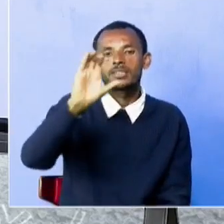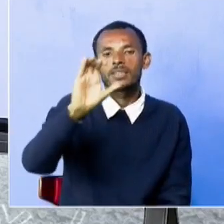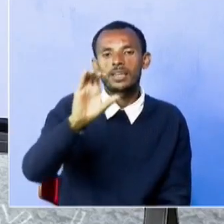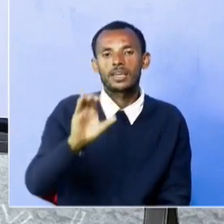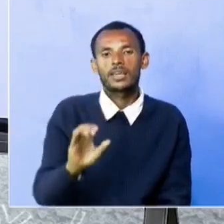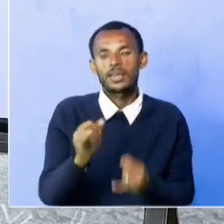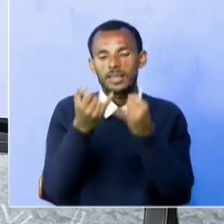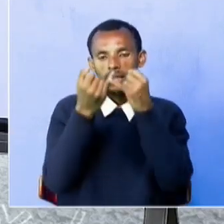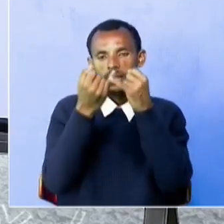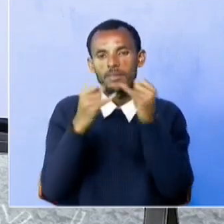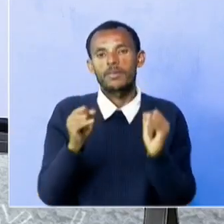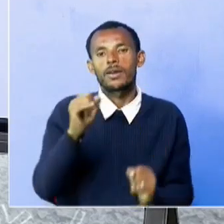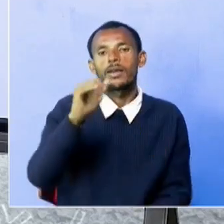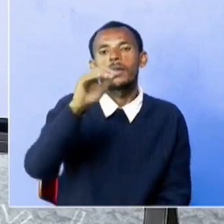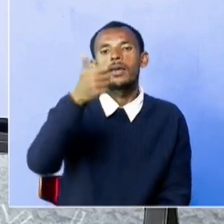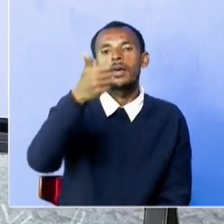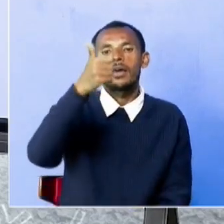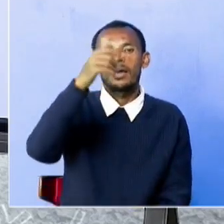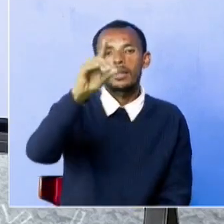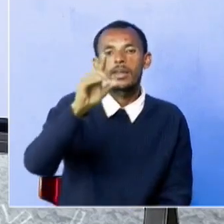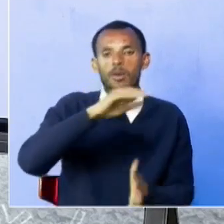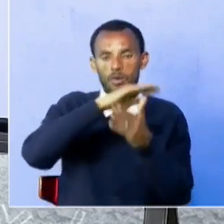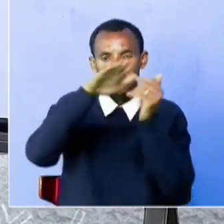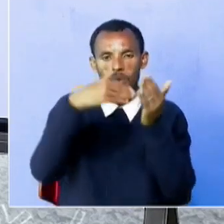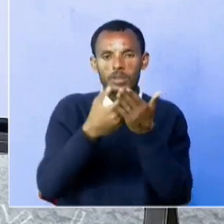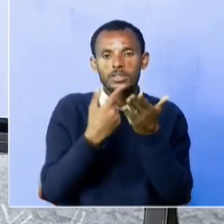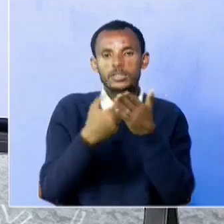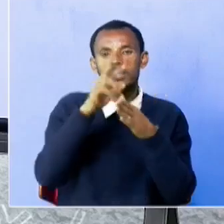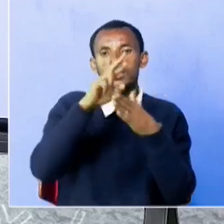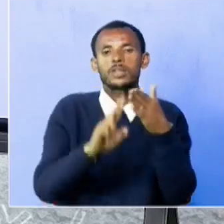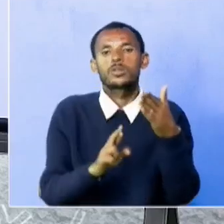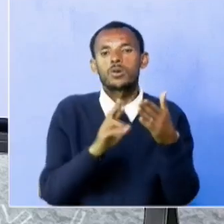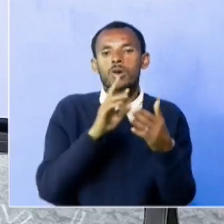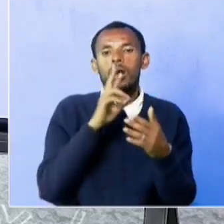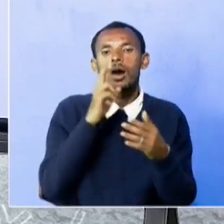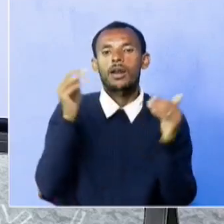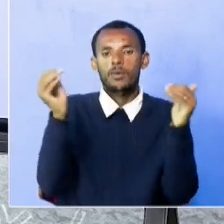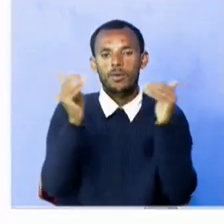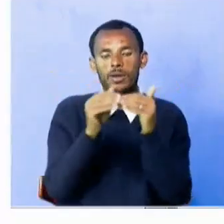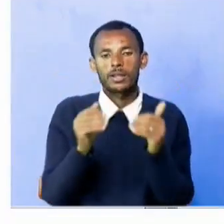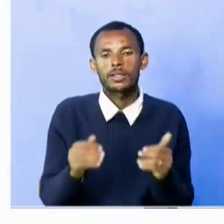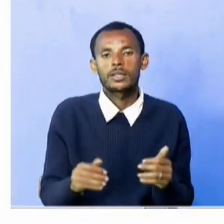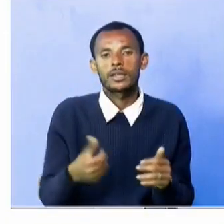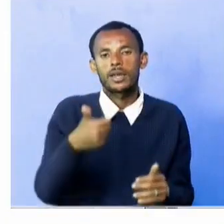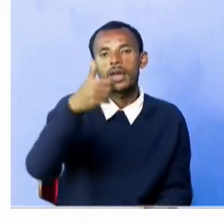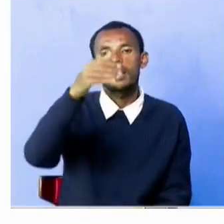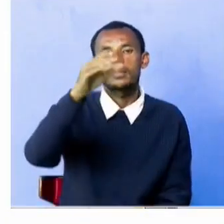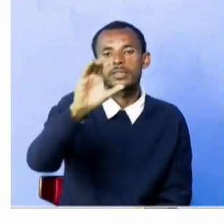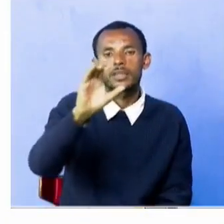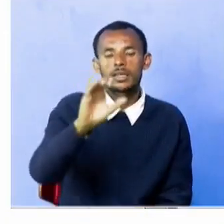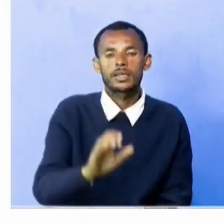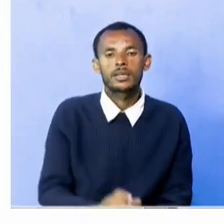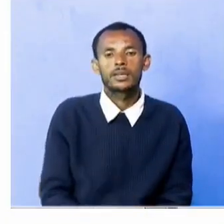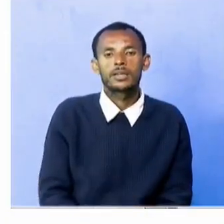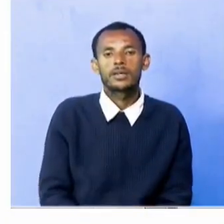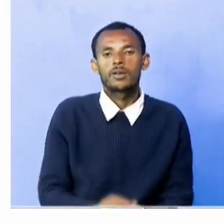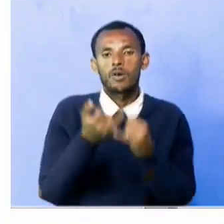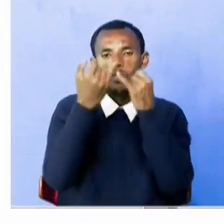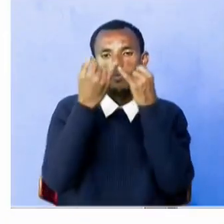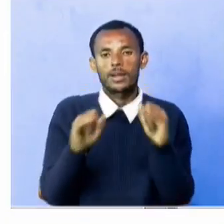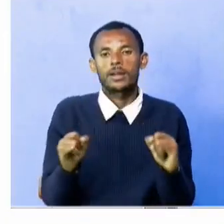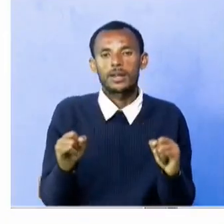by AD. Okay, all these ratios are congruent. So AC